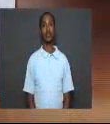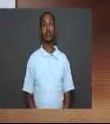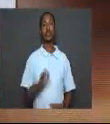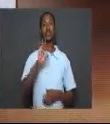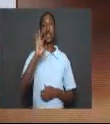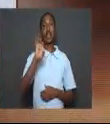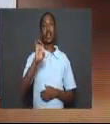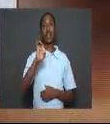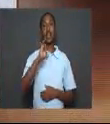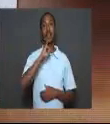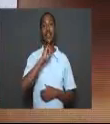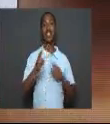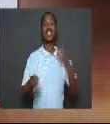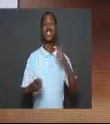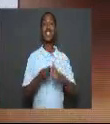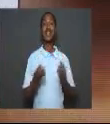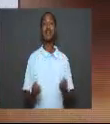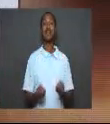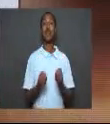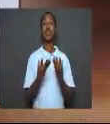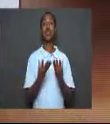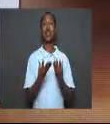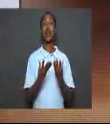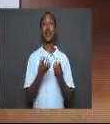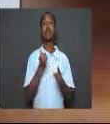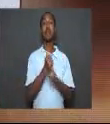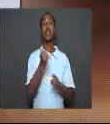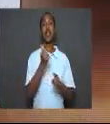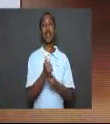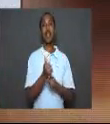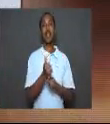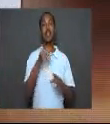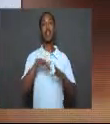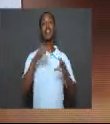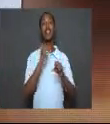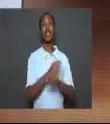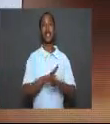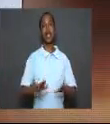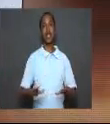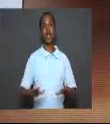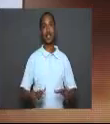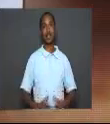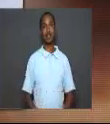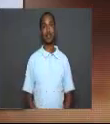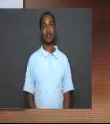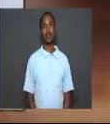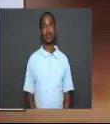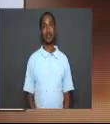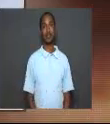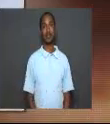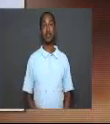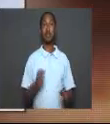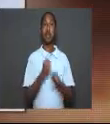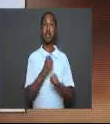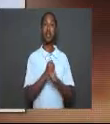Iron is the second most abundant metal in the Earth's crust. It makes